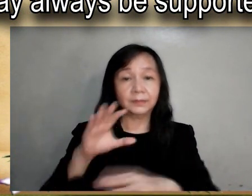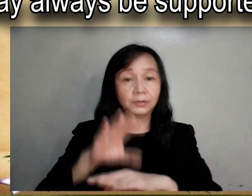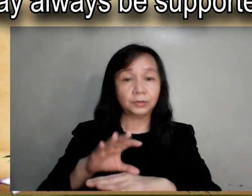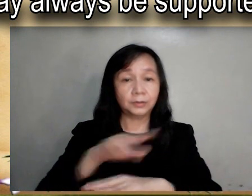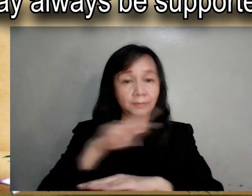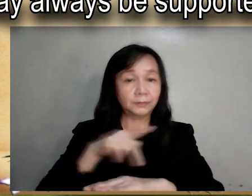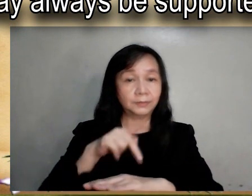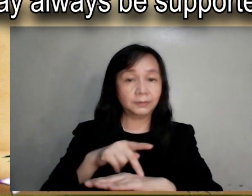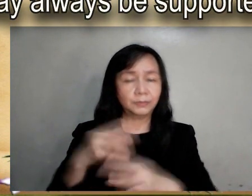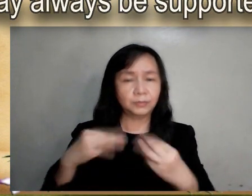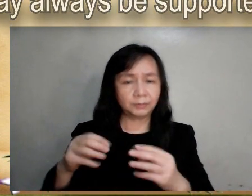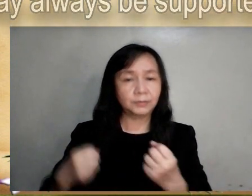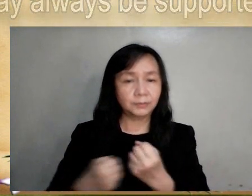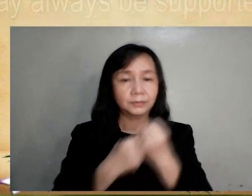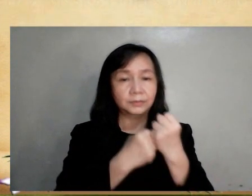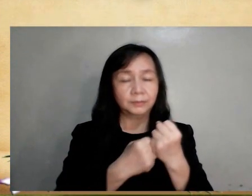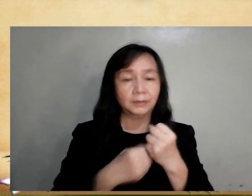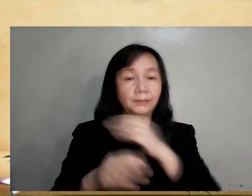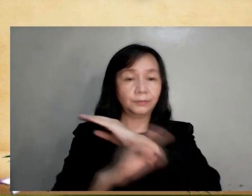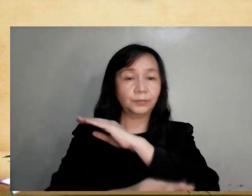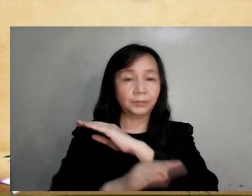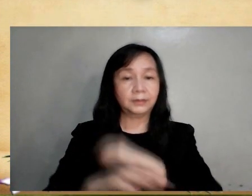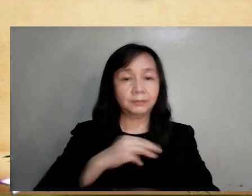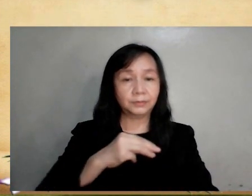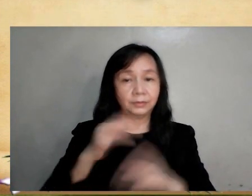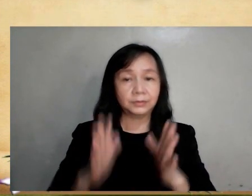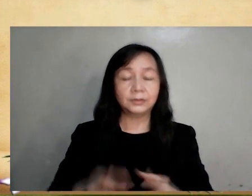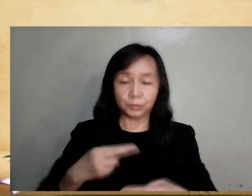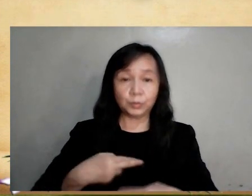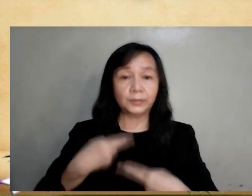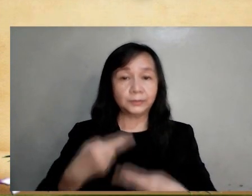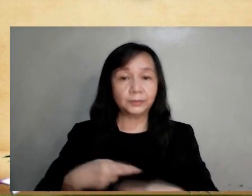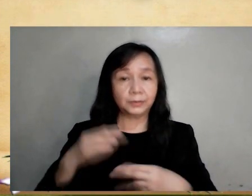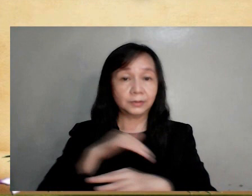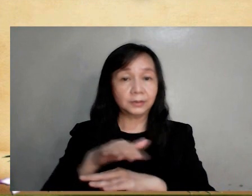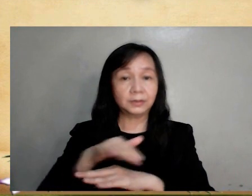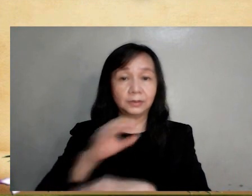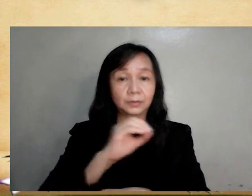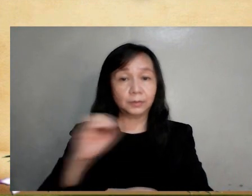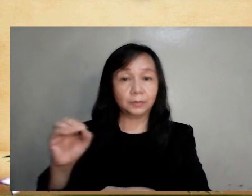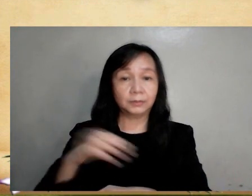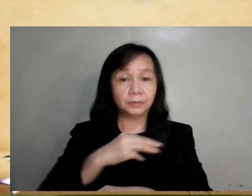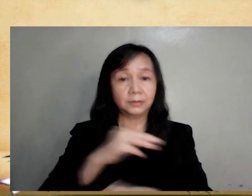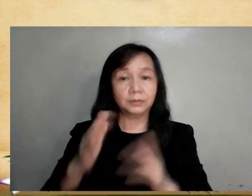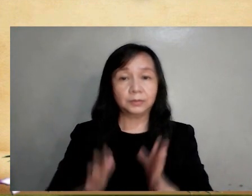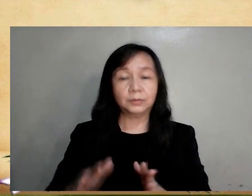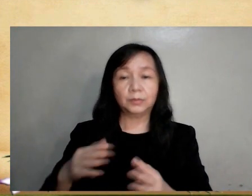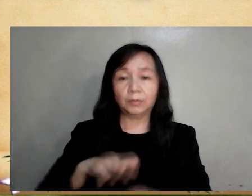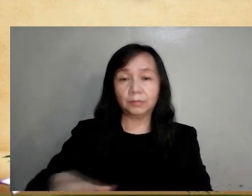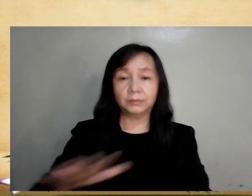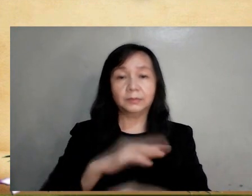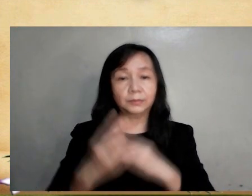country may always be supported by foreign missionaries and rejoice in sending its own to all the